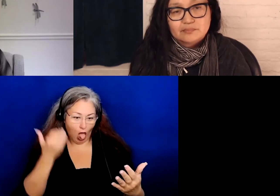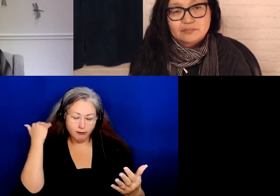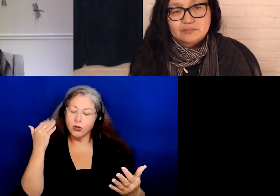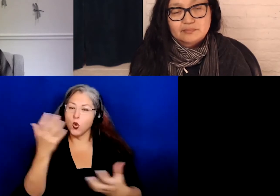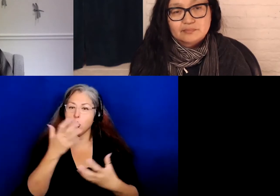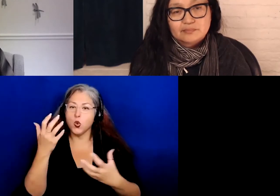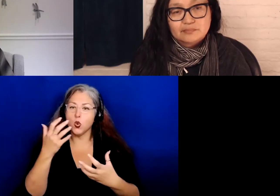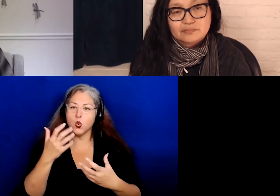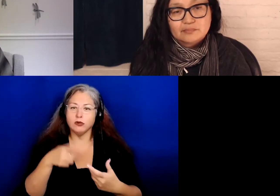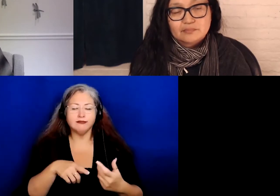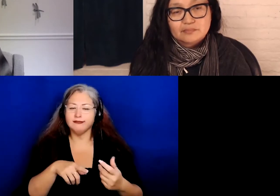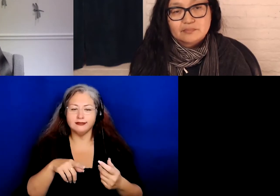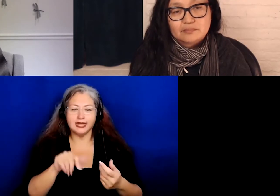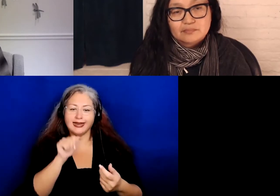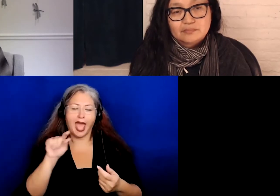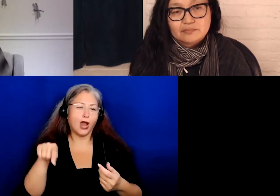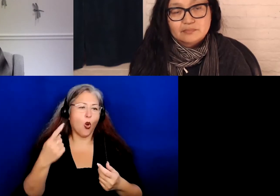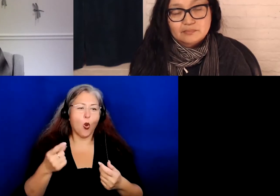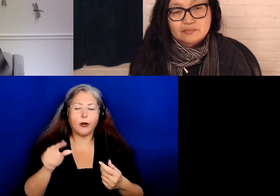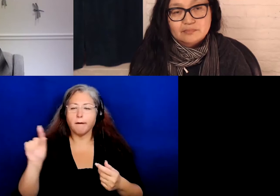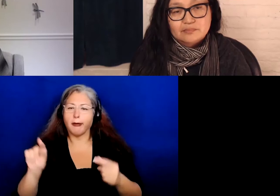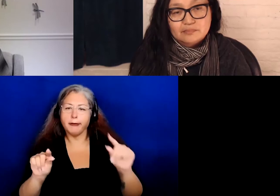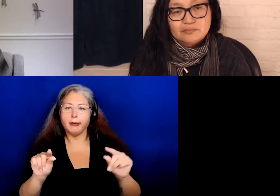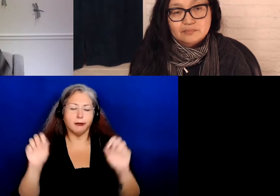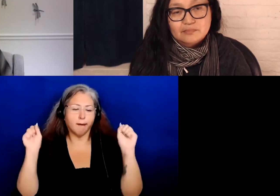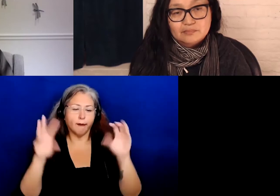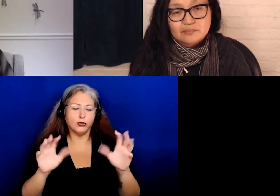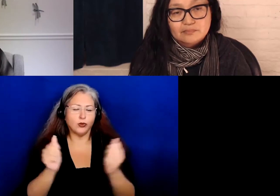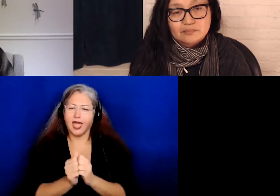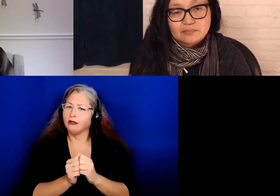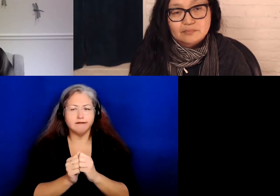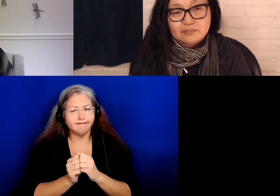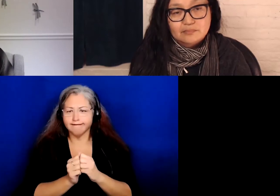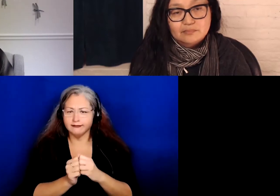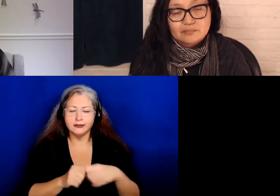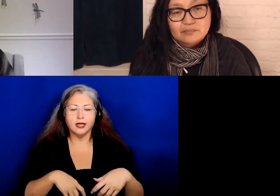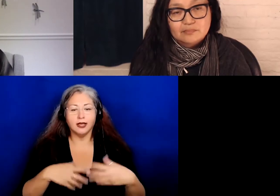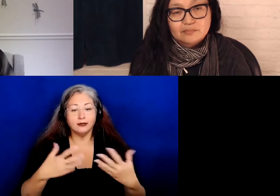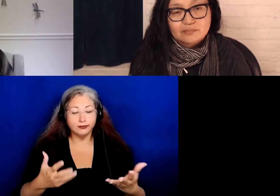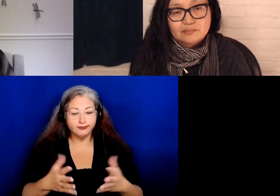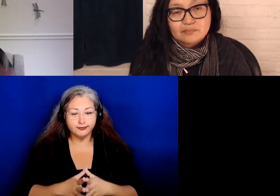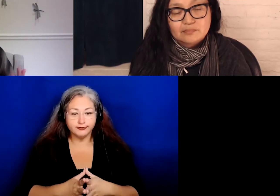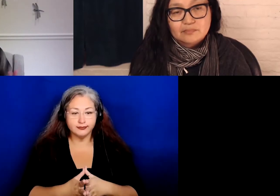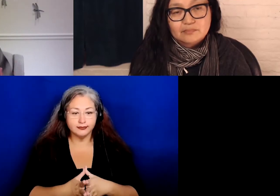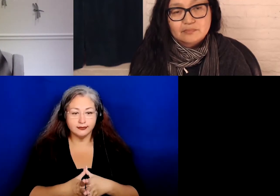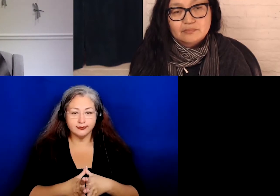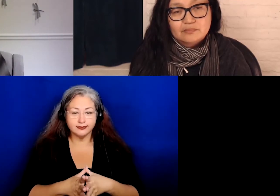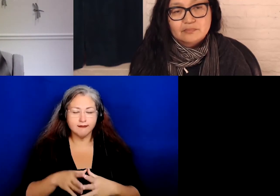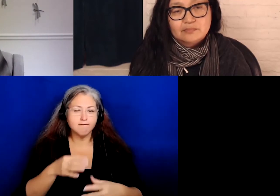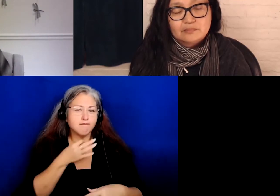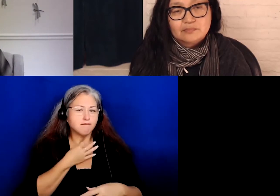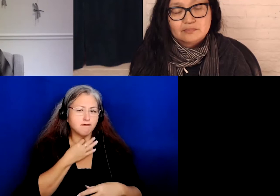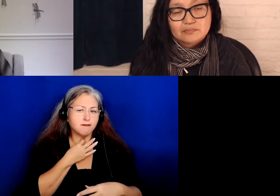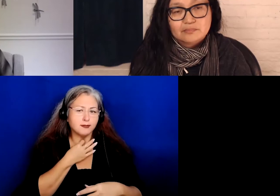and it's not just a bunch of bits that are collaged together. So I'm just curious about